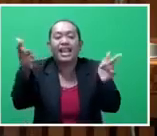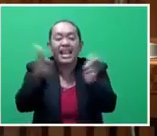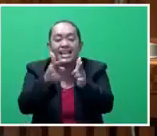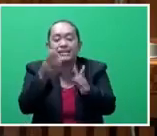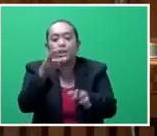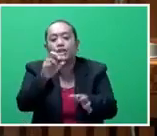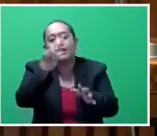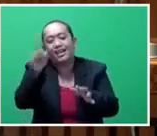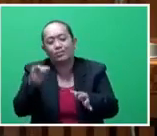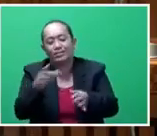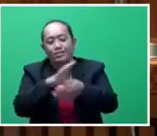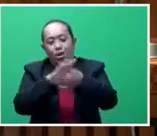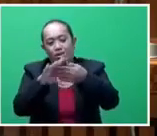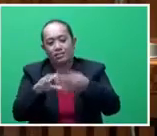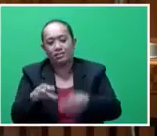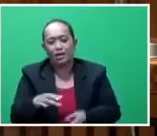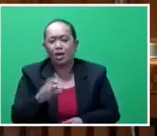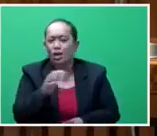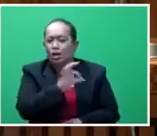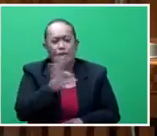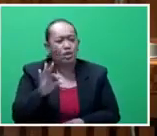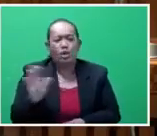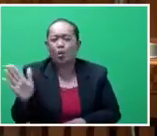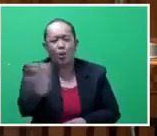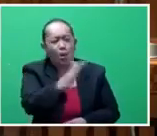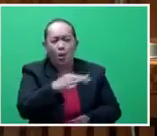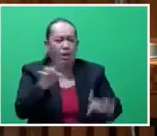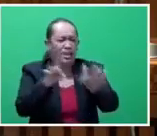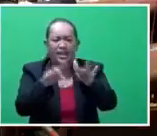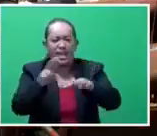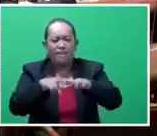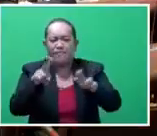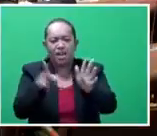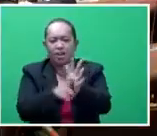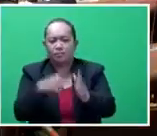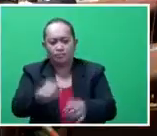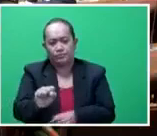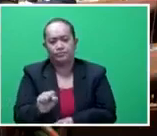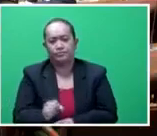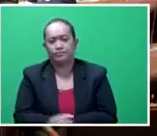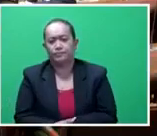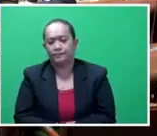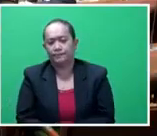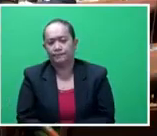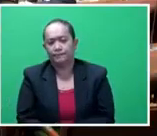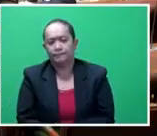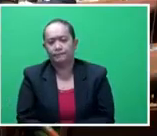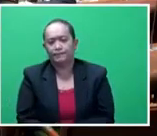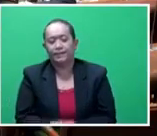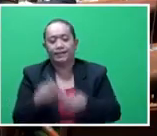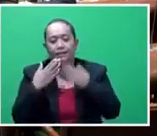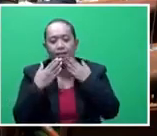Not for rich doctors, Mr. Speaker, sir. Not for businesses too. Thank you.